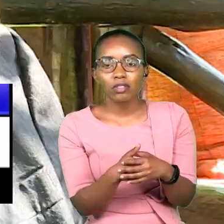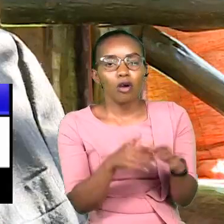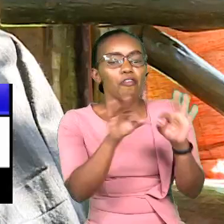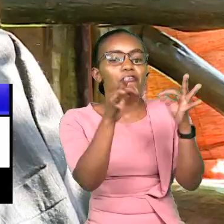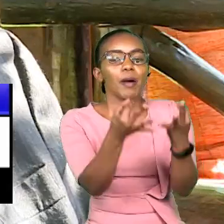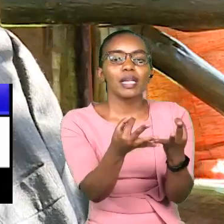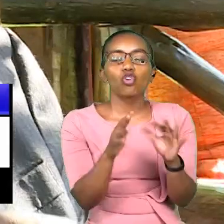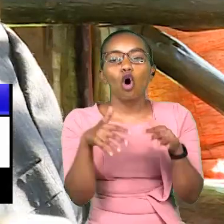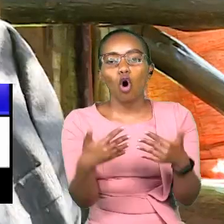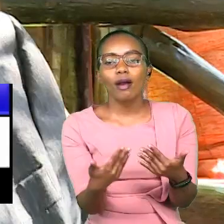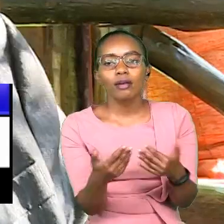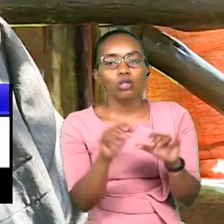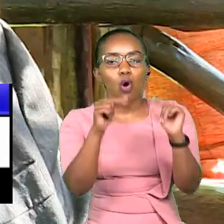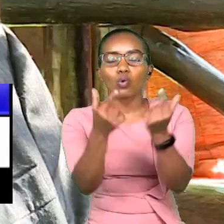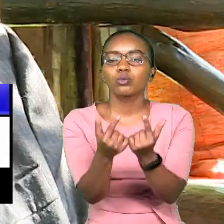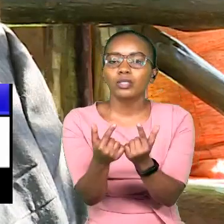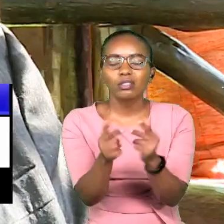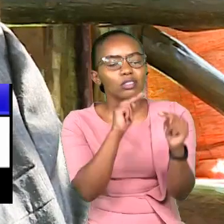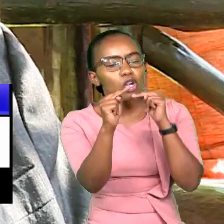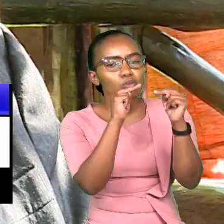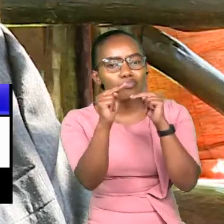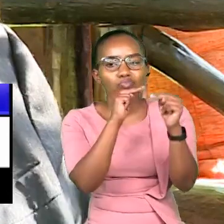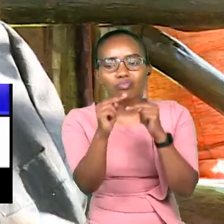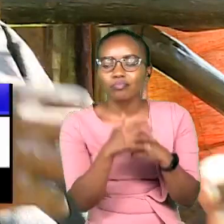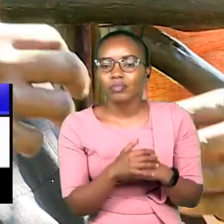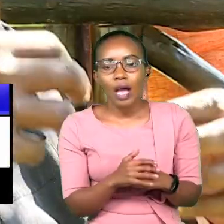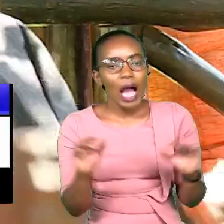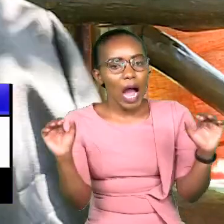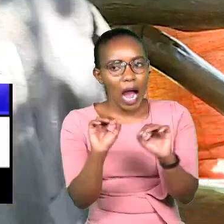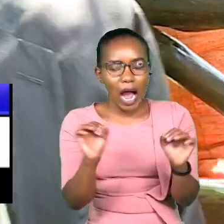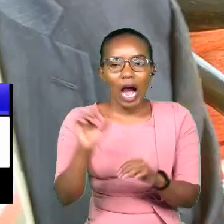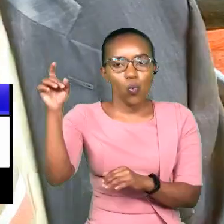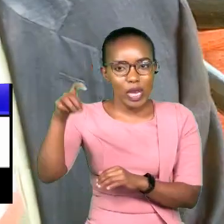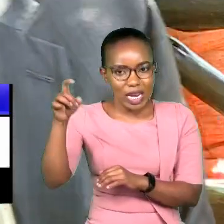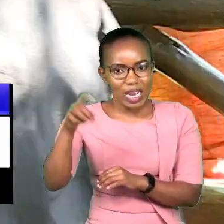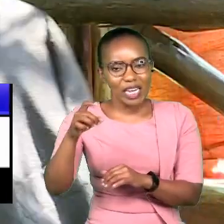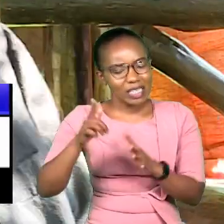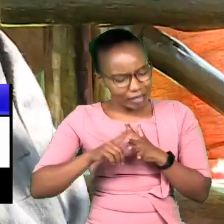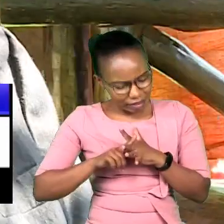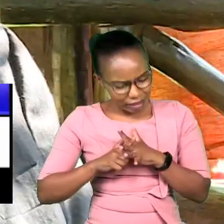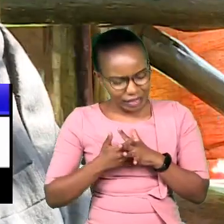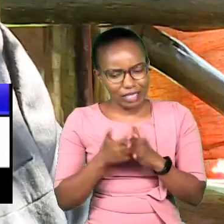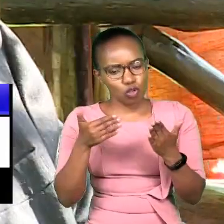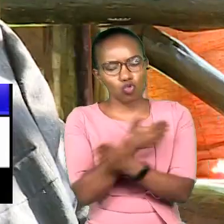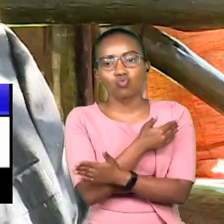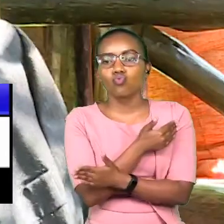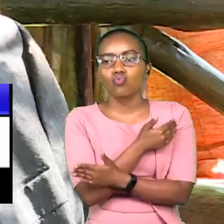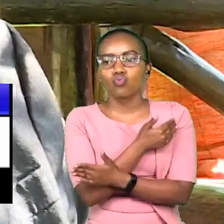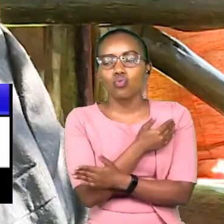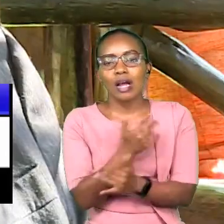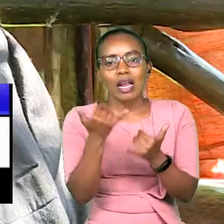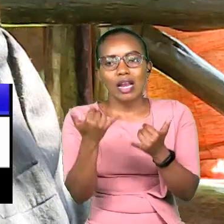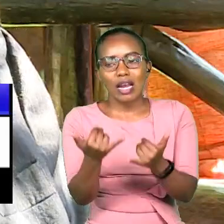families or groups that have brought us to where we are. We need a fresh start. And so what I'm promising is a